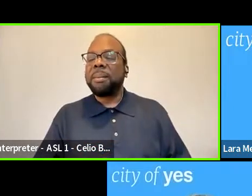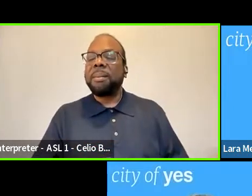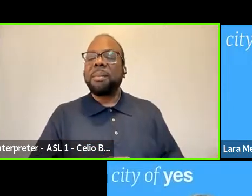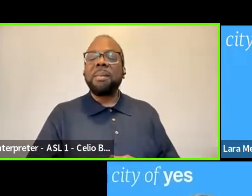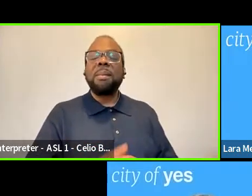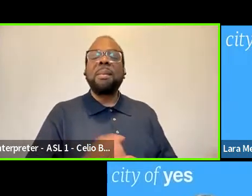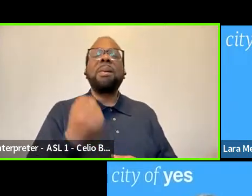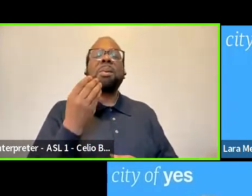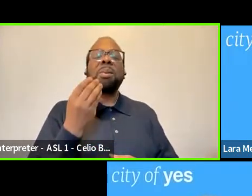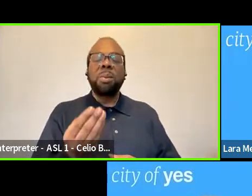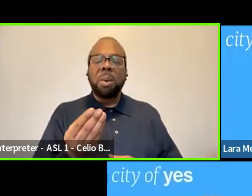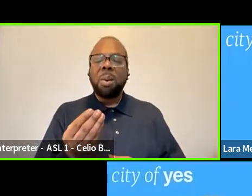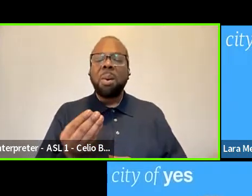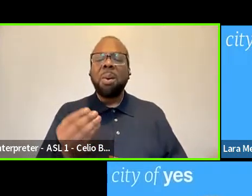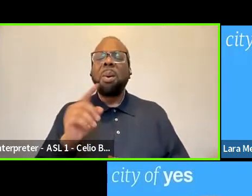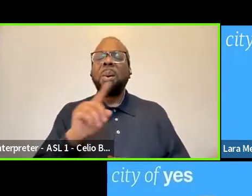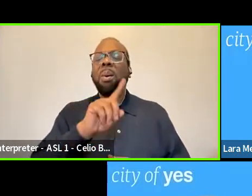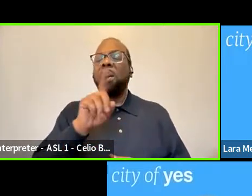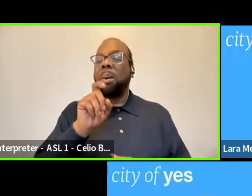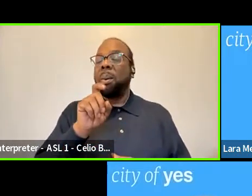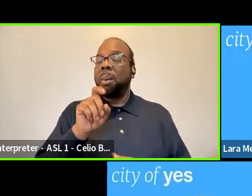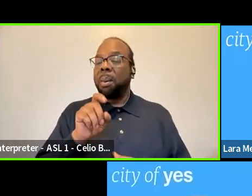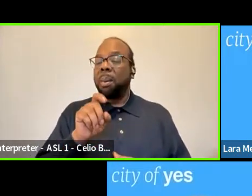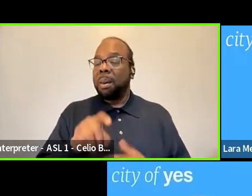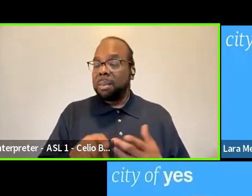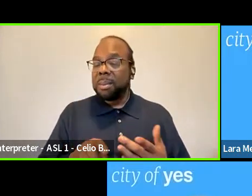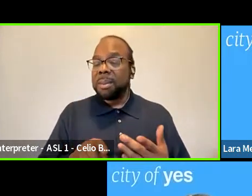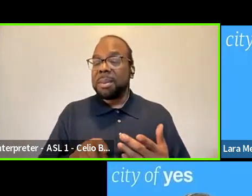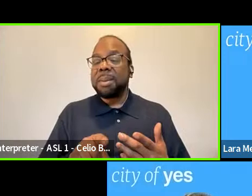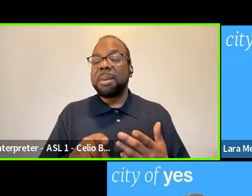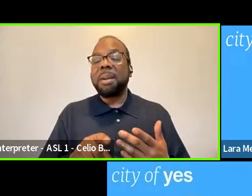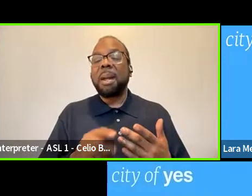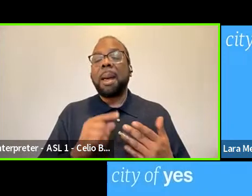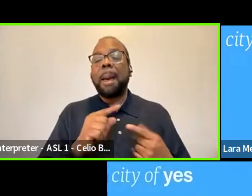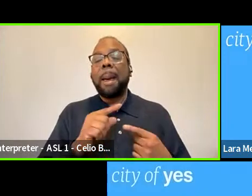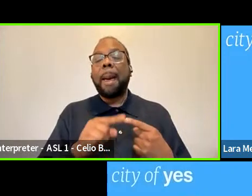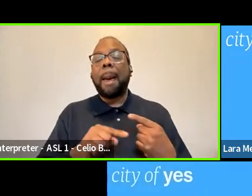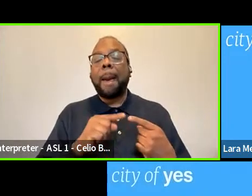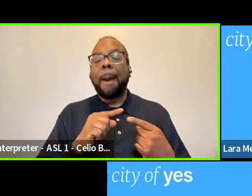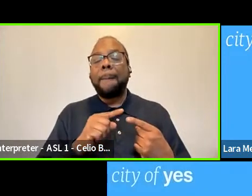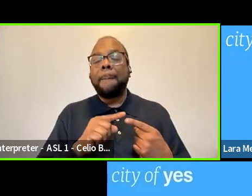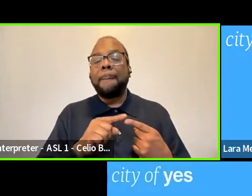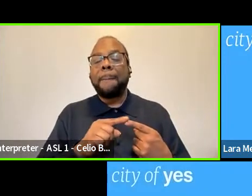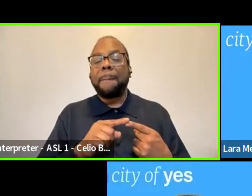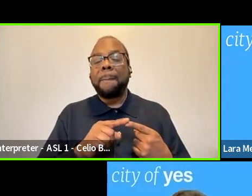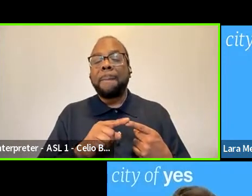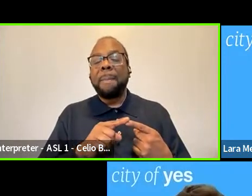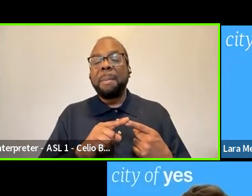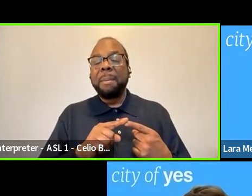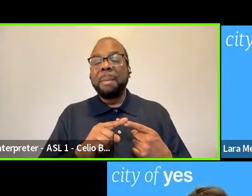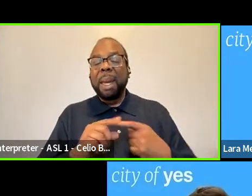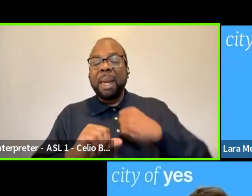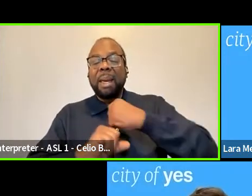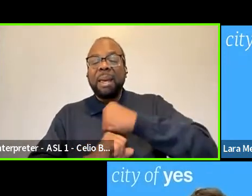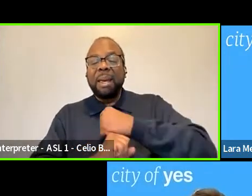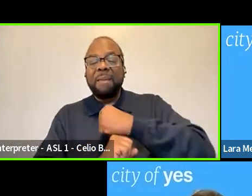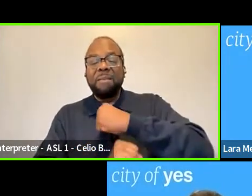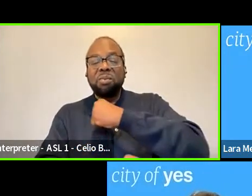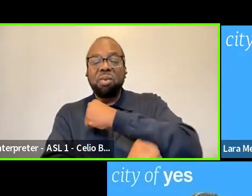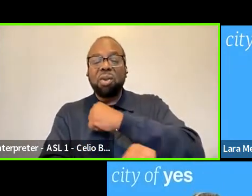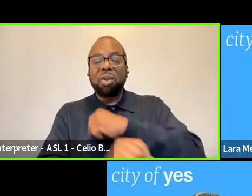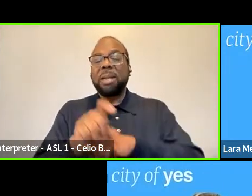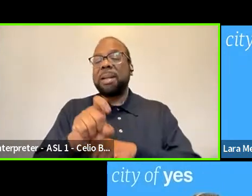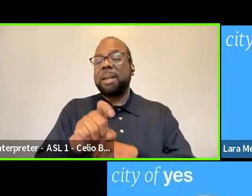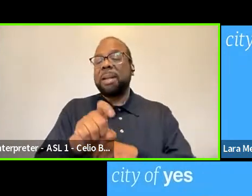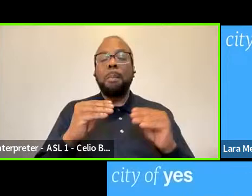So this question is about infrastructure needs. With more